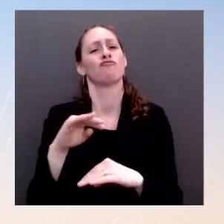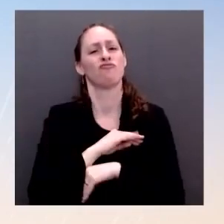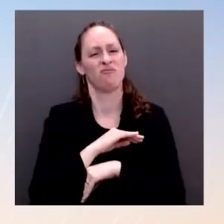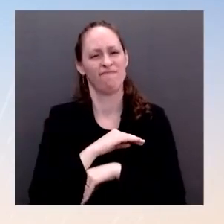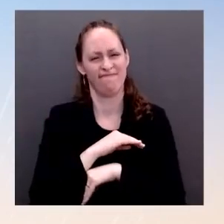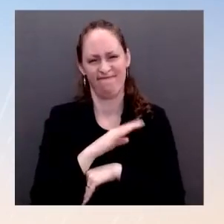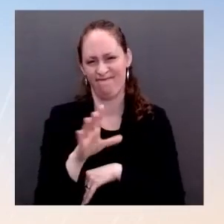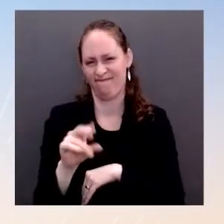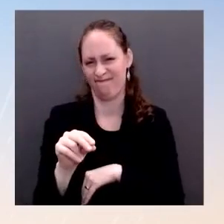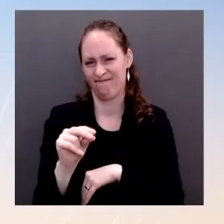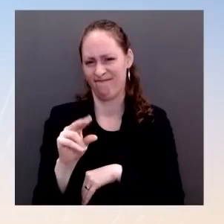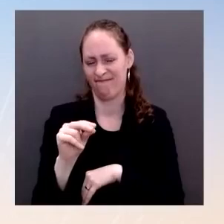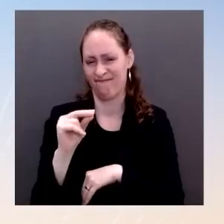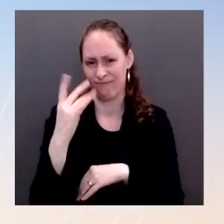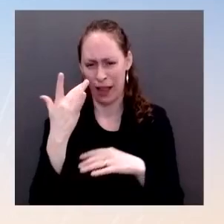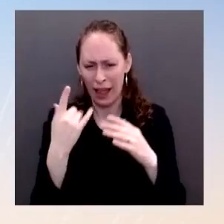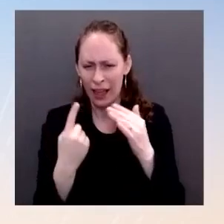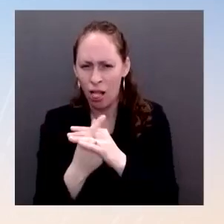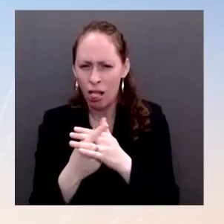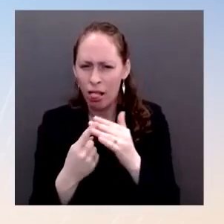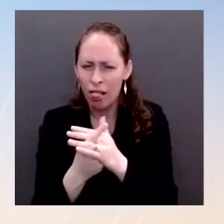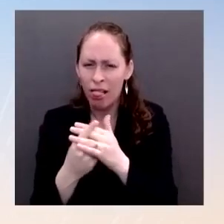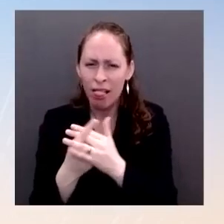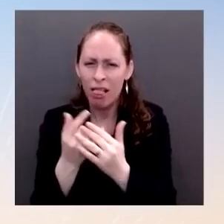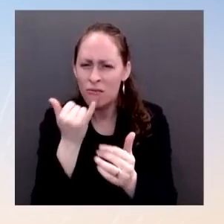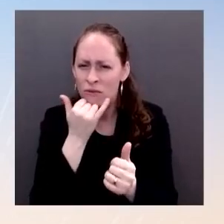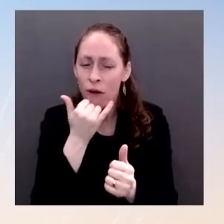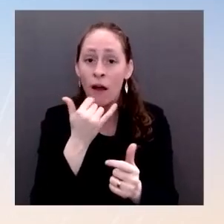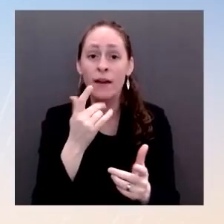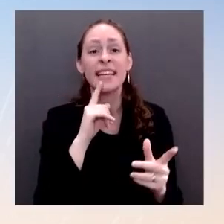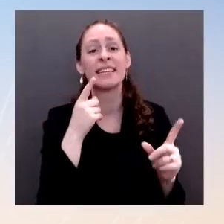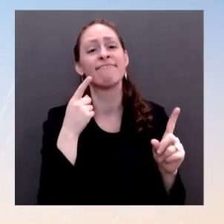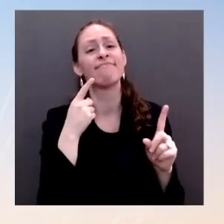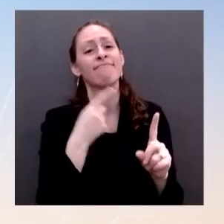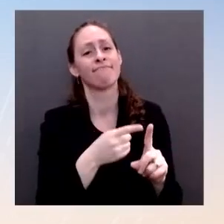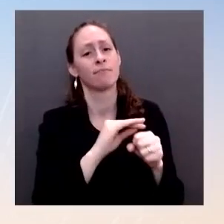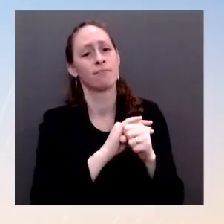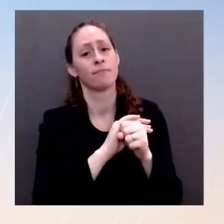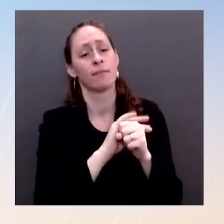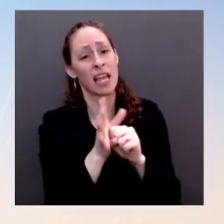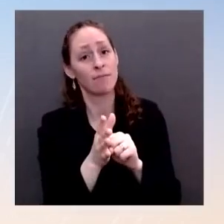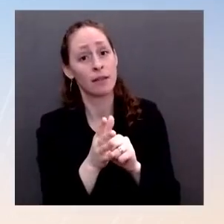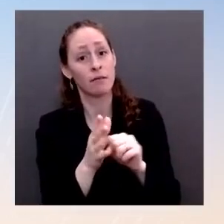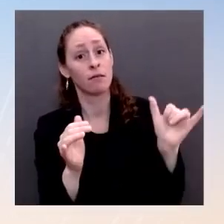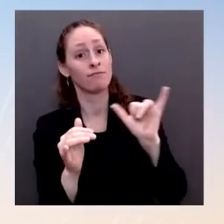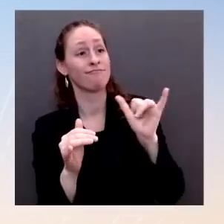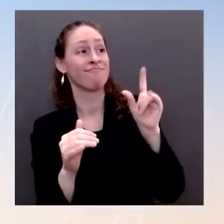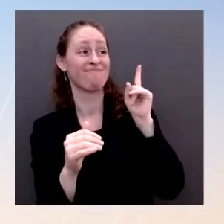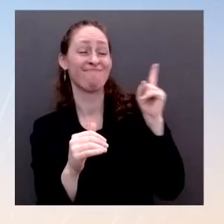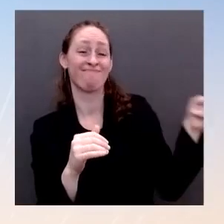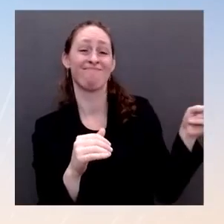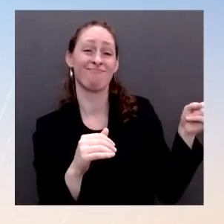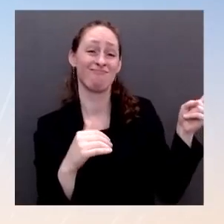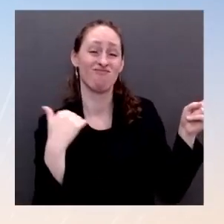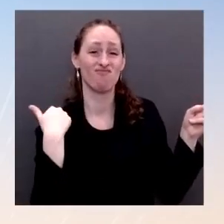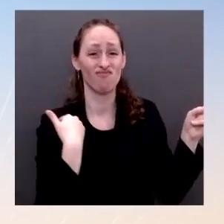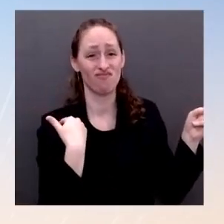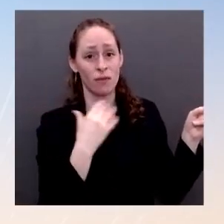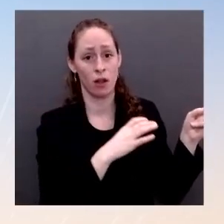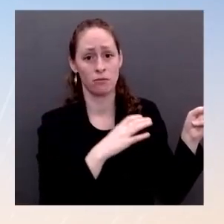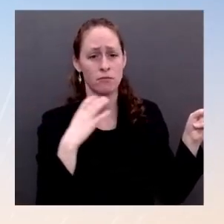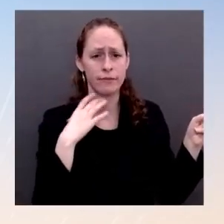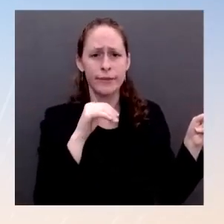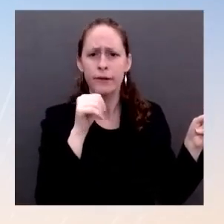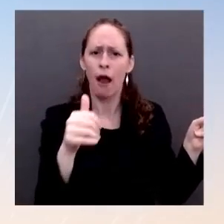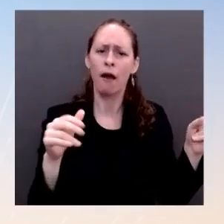years of underfunding from Congress. The agency has not been equipped with the resources it needs to adequately serve taxpayers in normal times, let alone